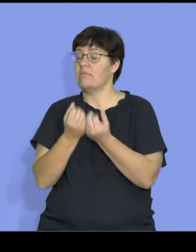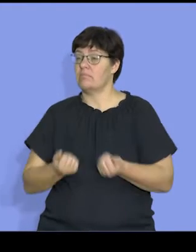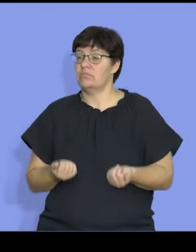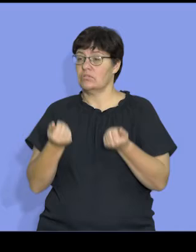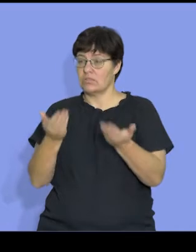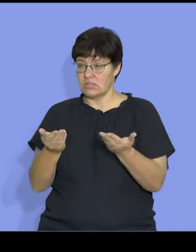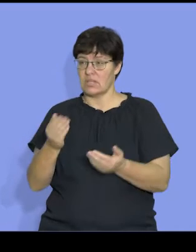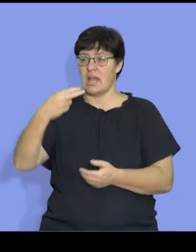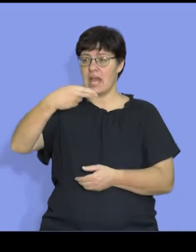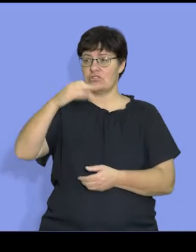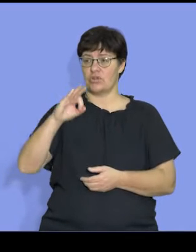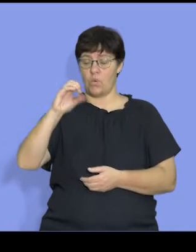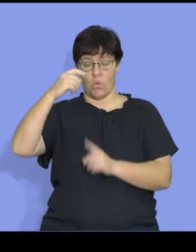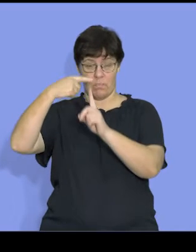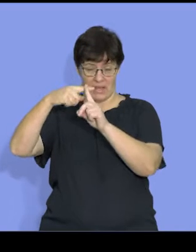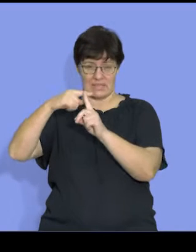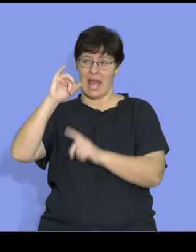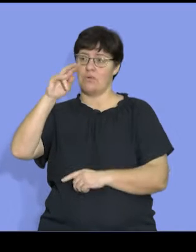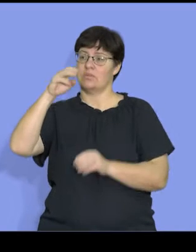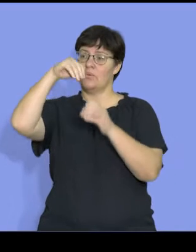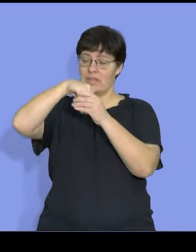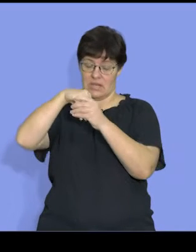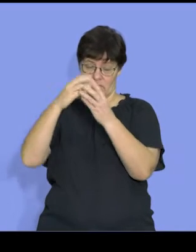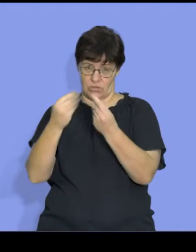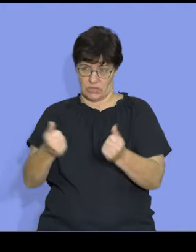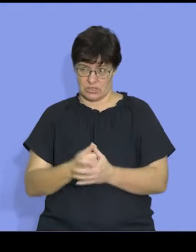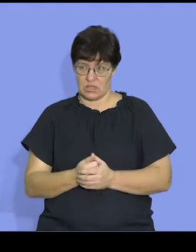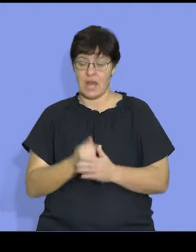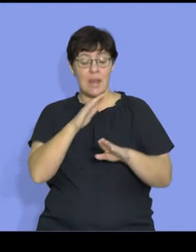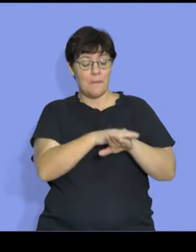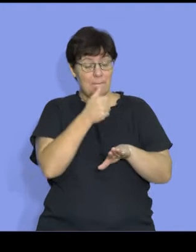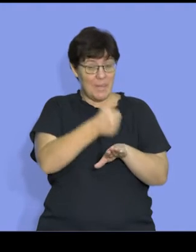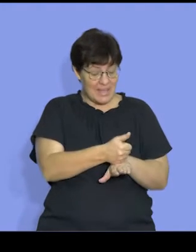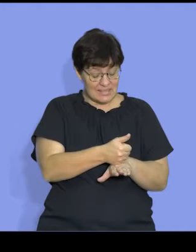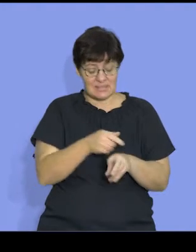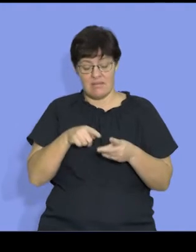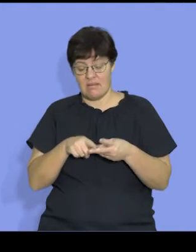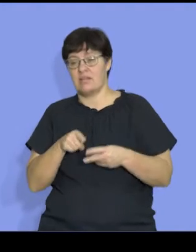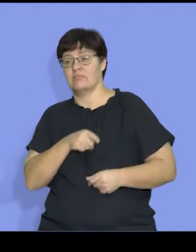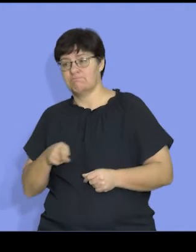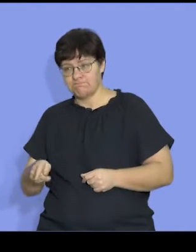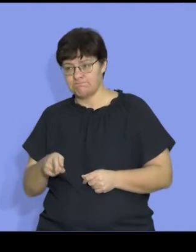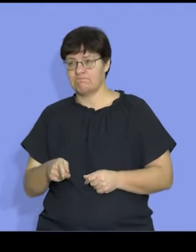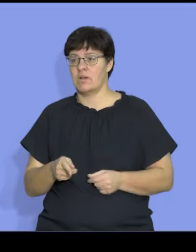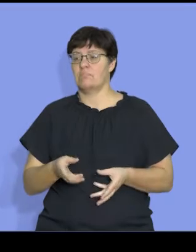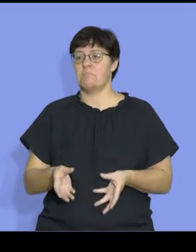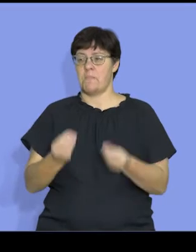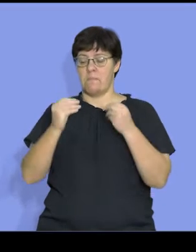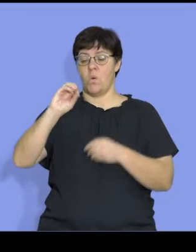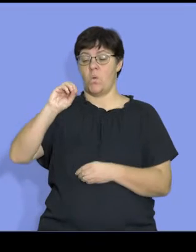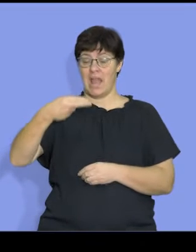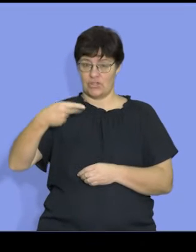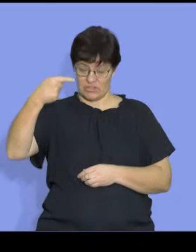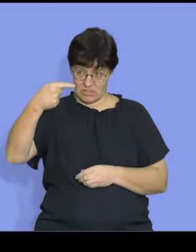ions in solution. Why a base is a substance that produces the hydroxide ion also